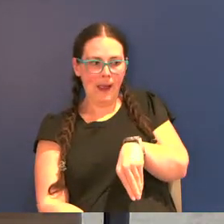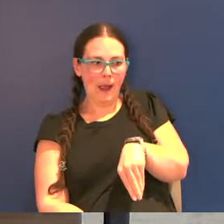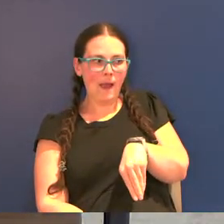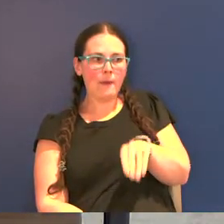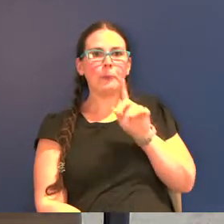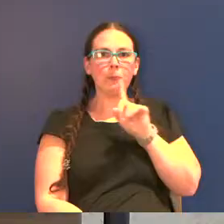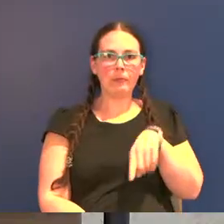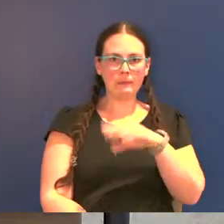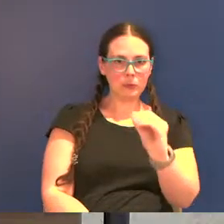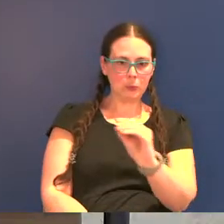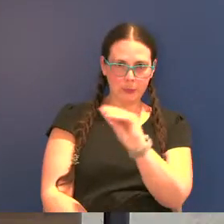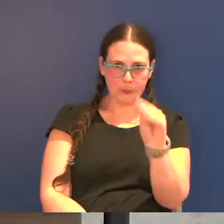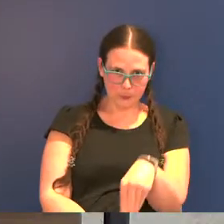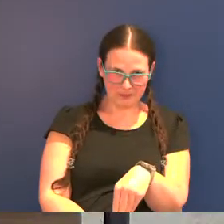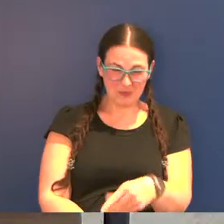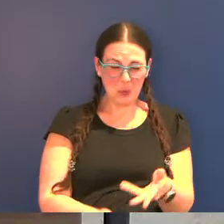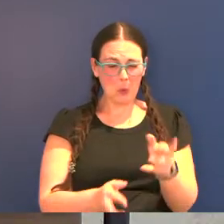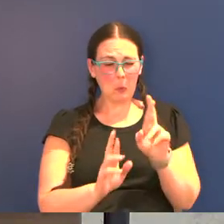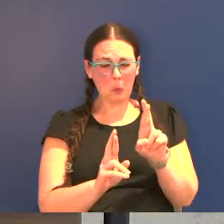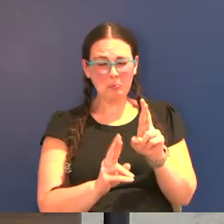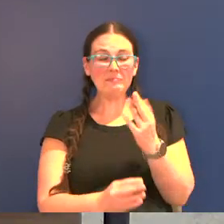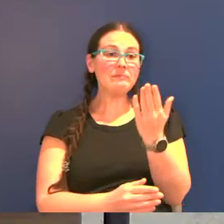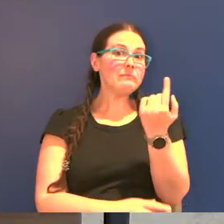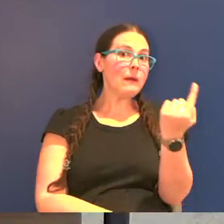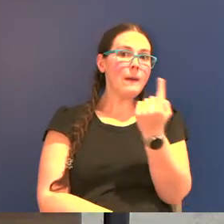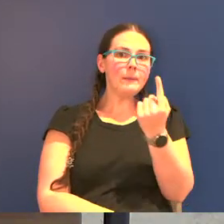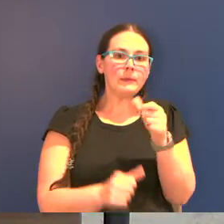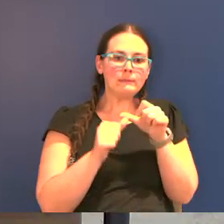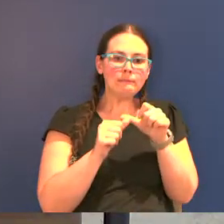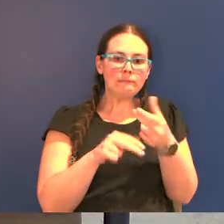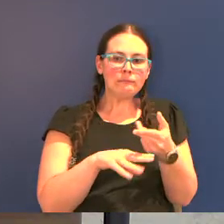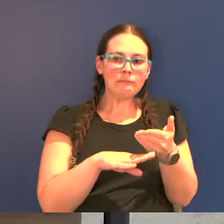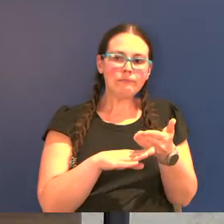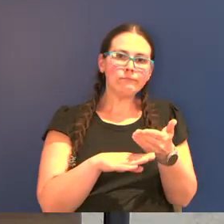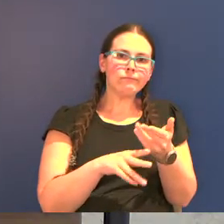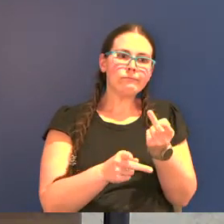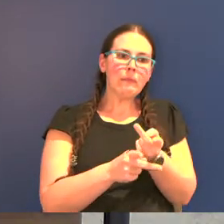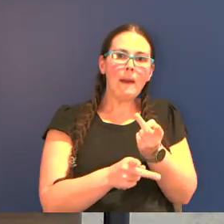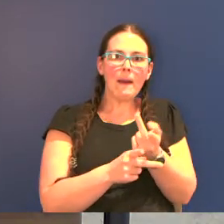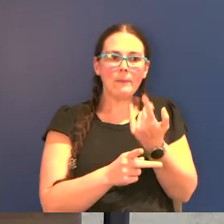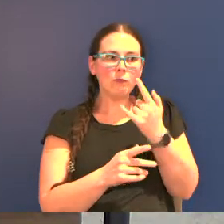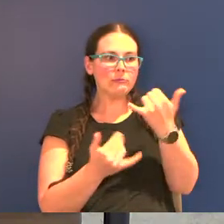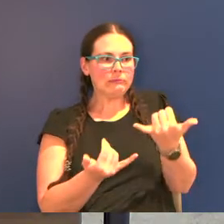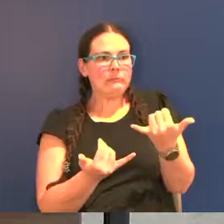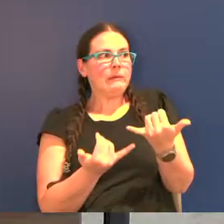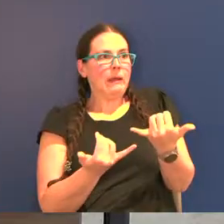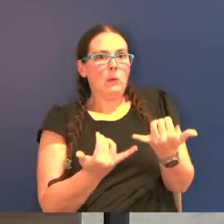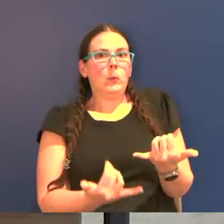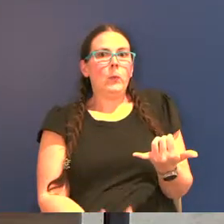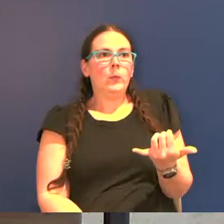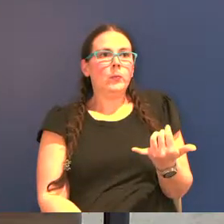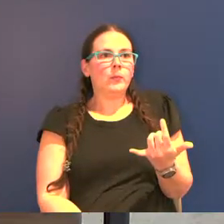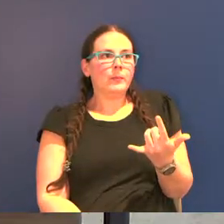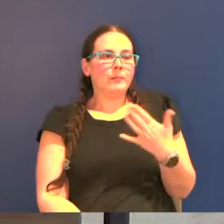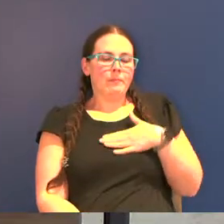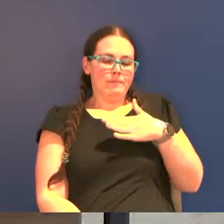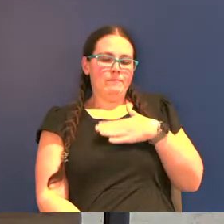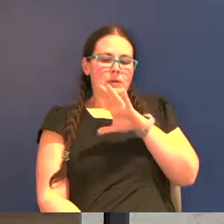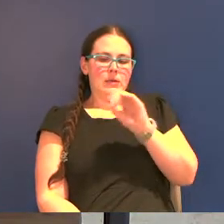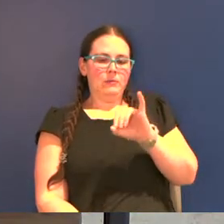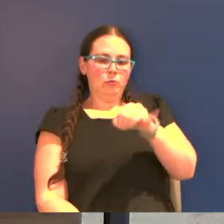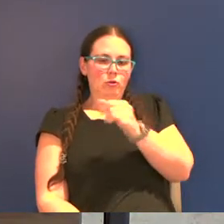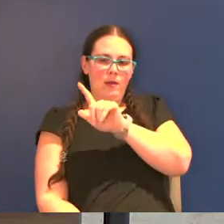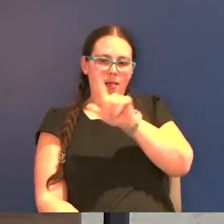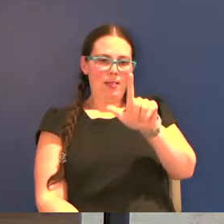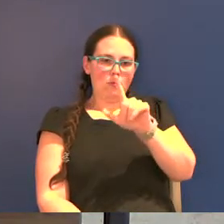hoping we can get something to try to keep up with the times. But like I say, my name's John Llewellyn, and my company is JLL Transport in